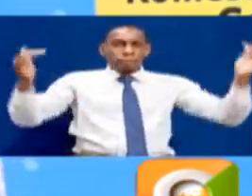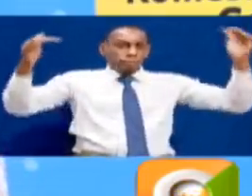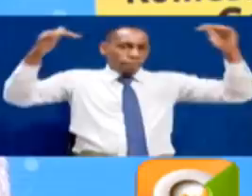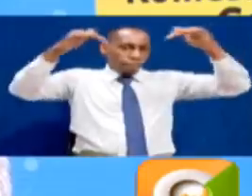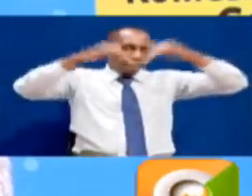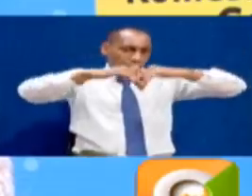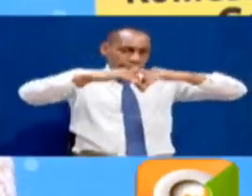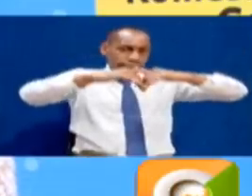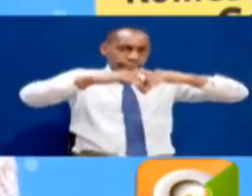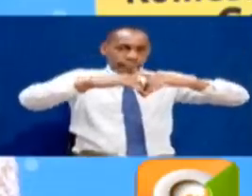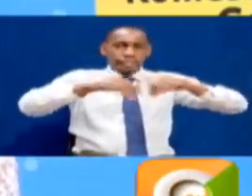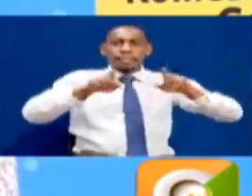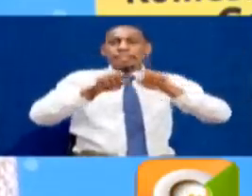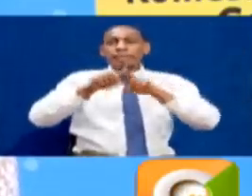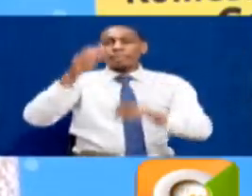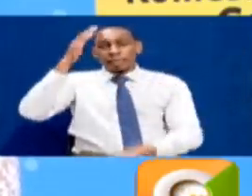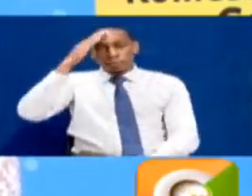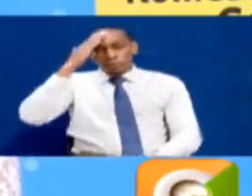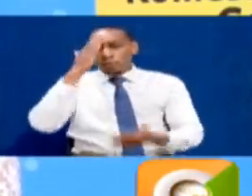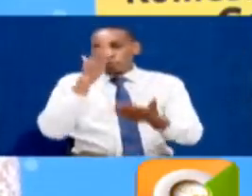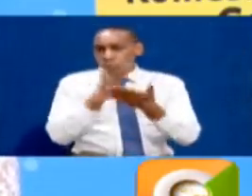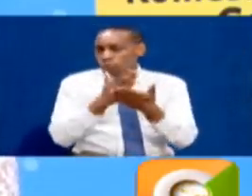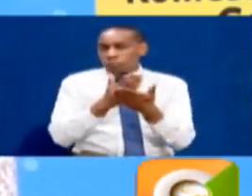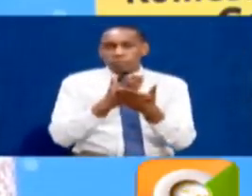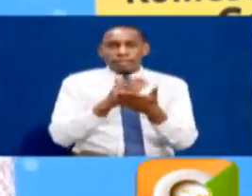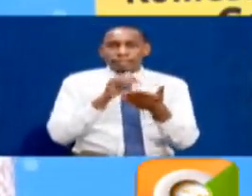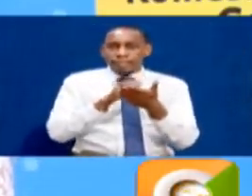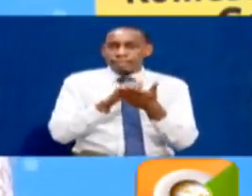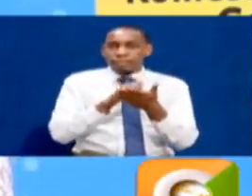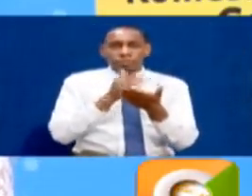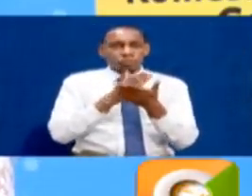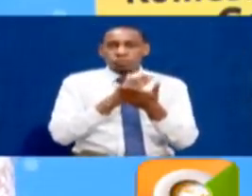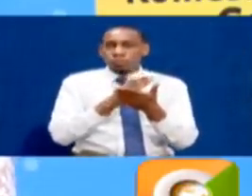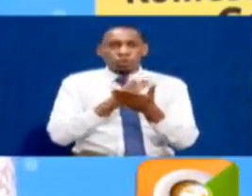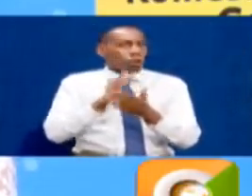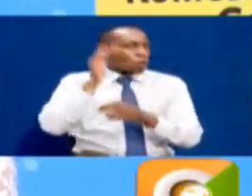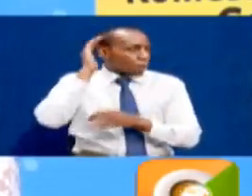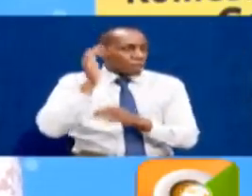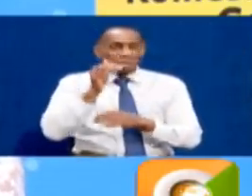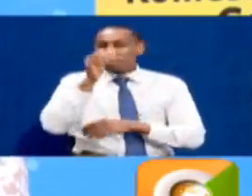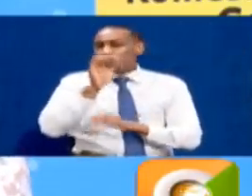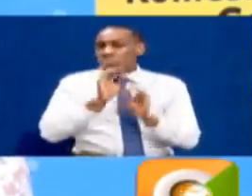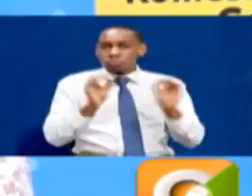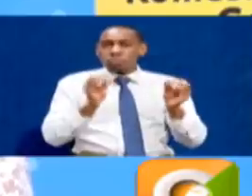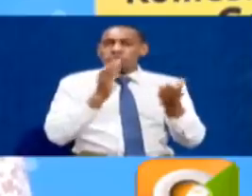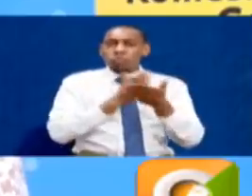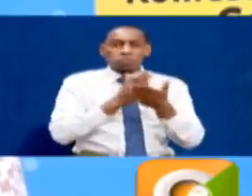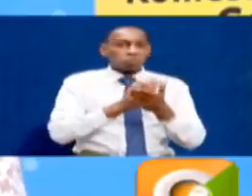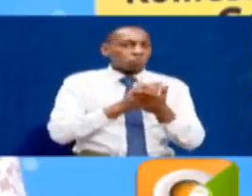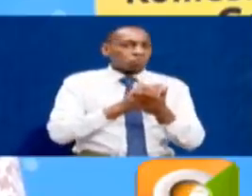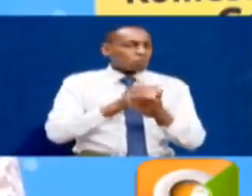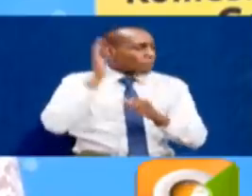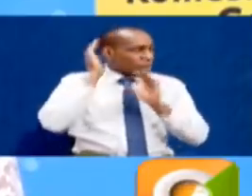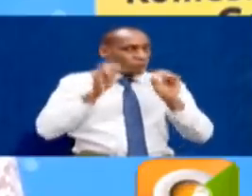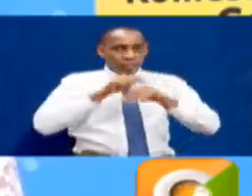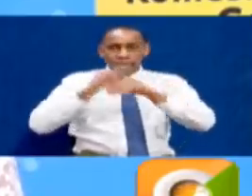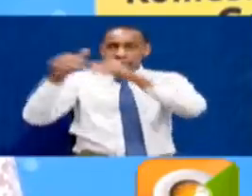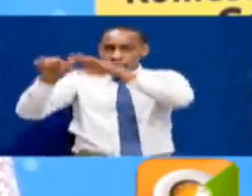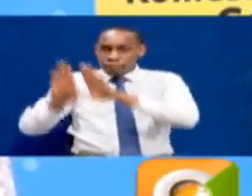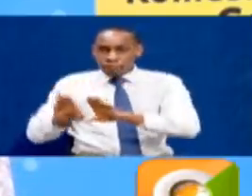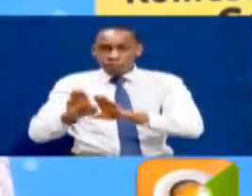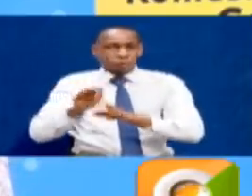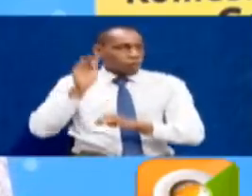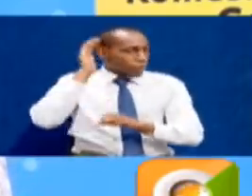gatherings. And I know that this is something that has been abused. It has been abused in funerals. It has